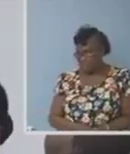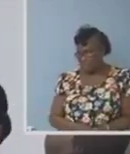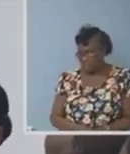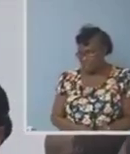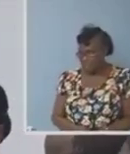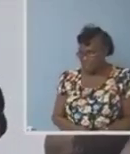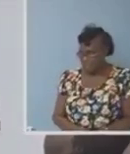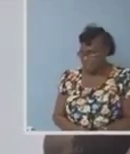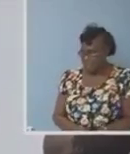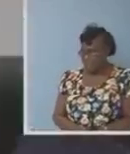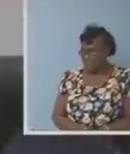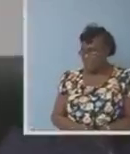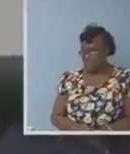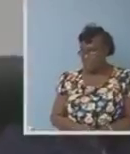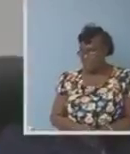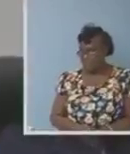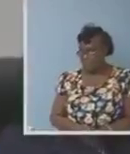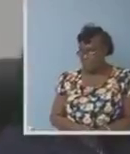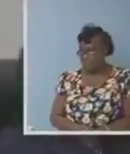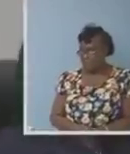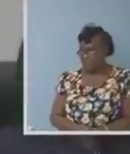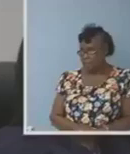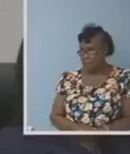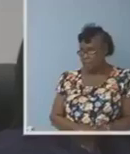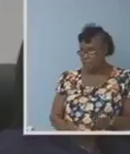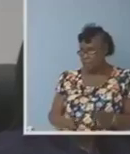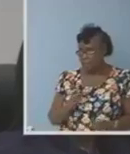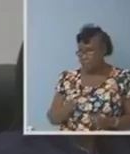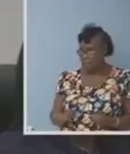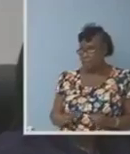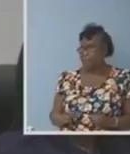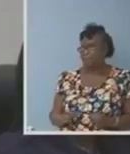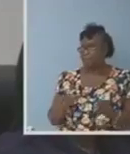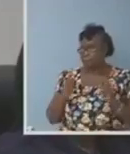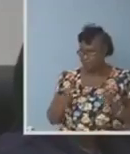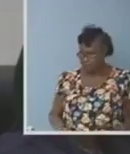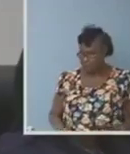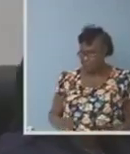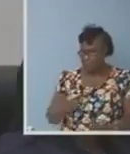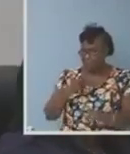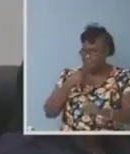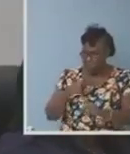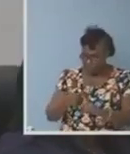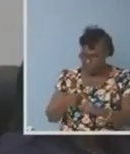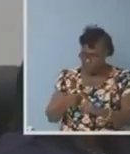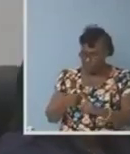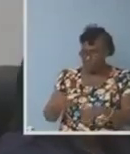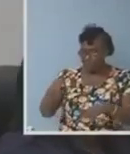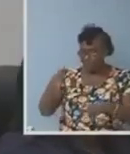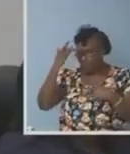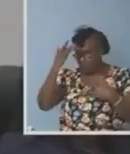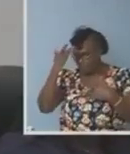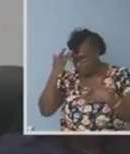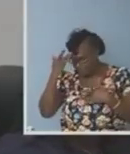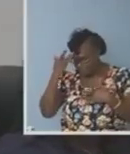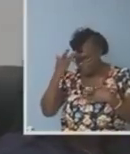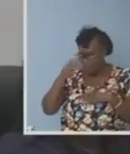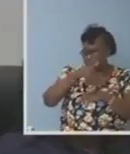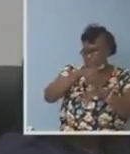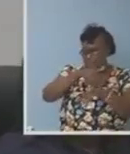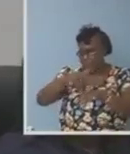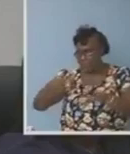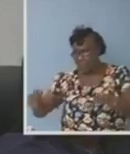Yes. The intention is if a person is positive and gets ill, that they'll be transported